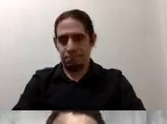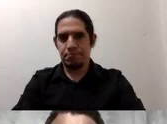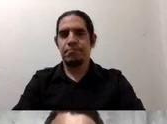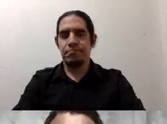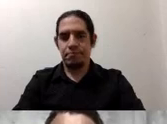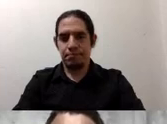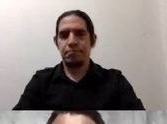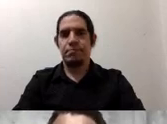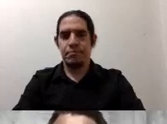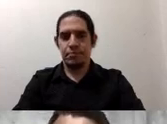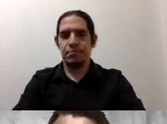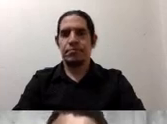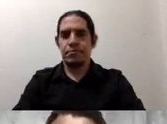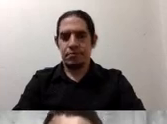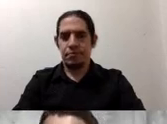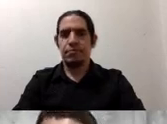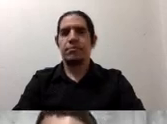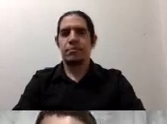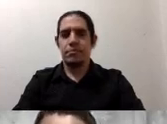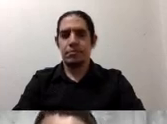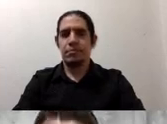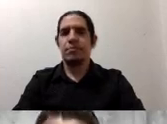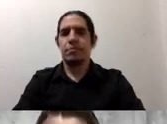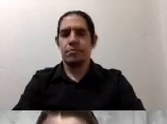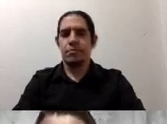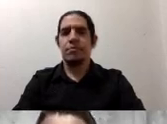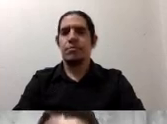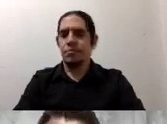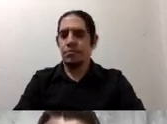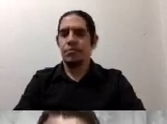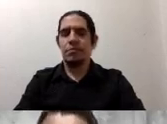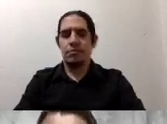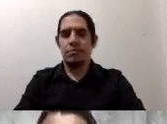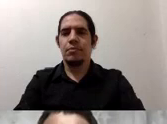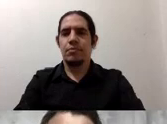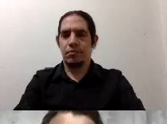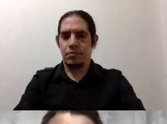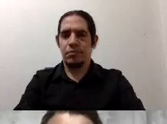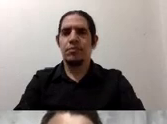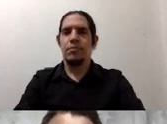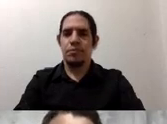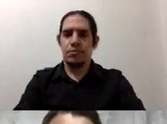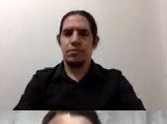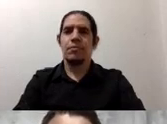is okay that all individuals have different accents. That is diversity, according to them.